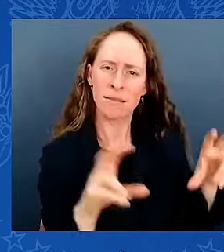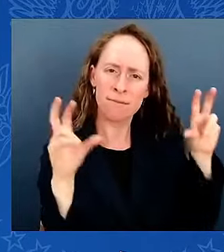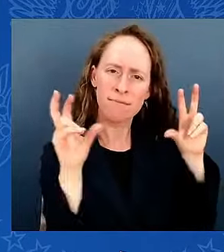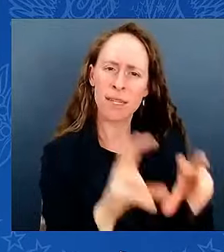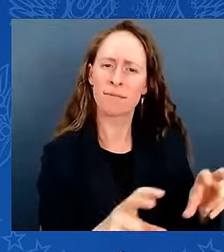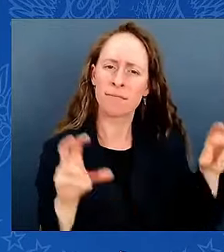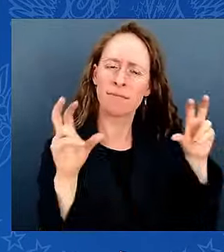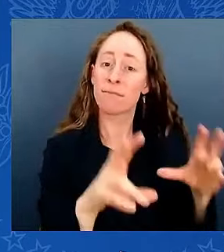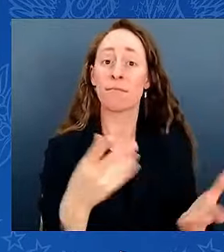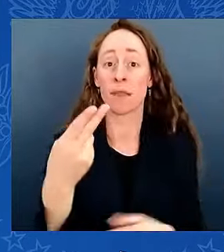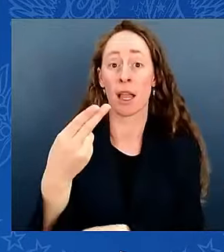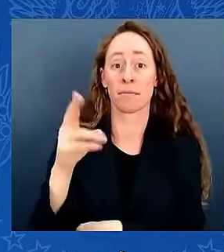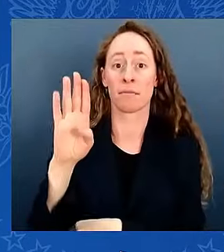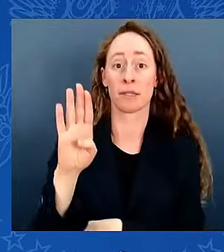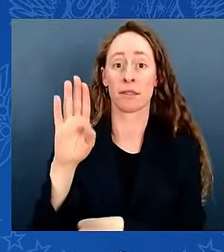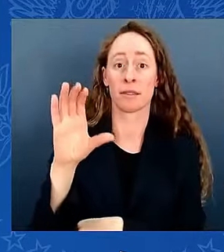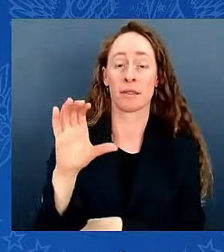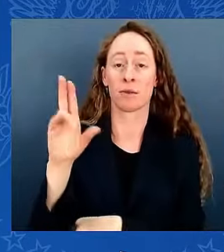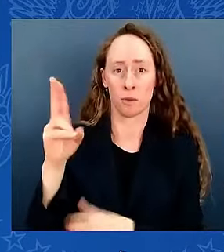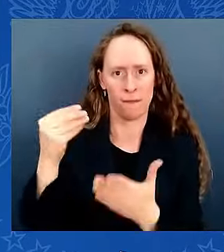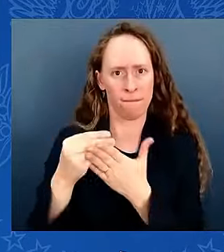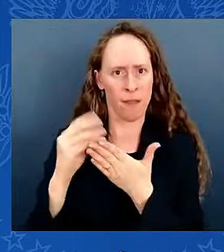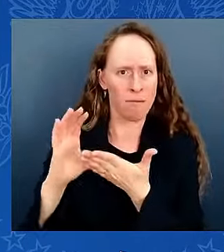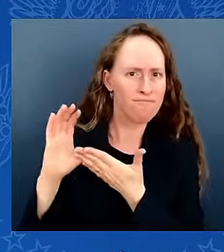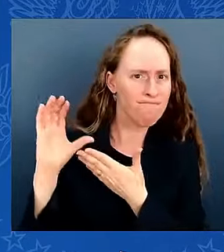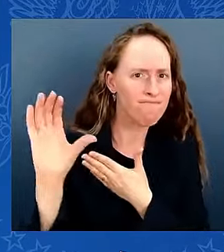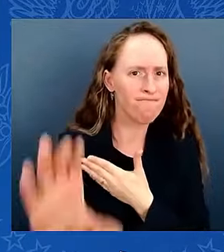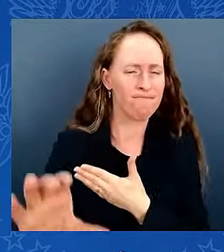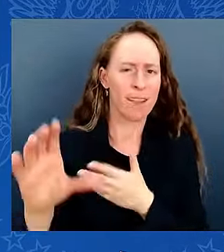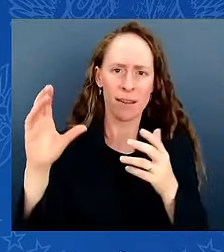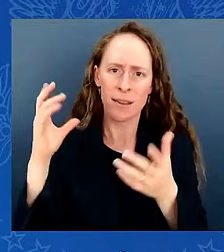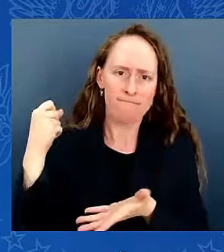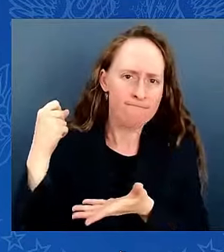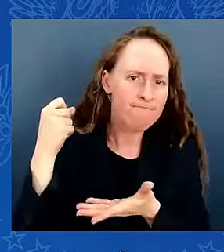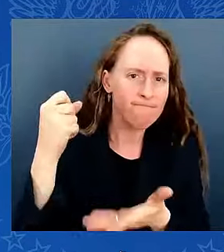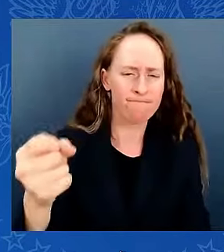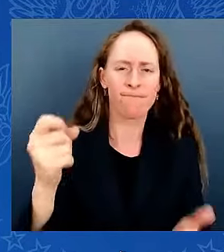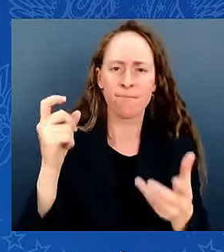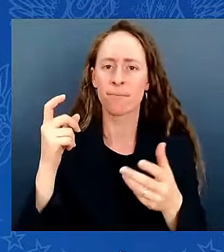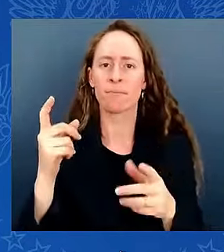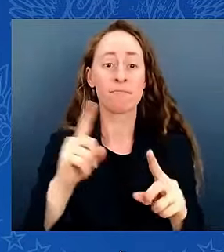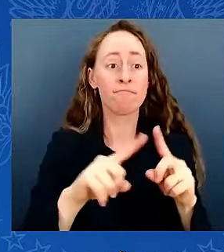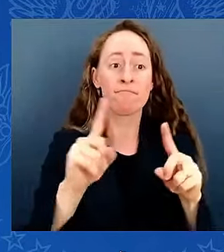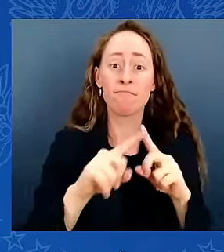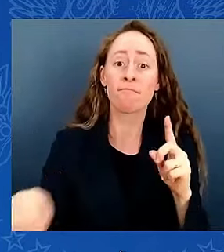new economic opportunities, and good paying jobs in Black communities,